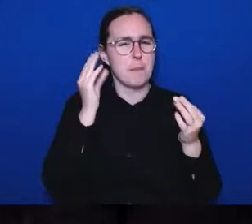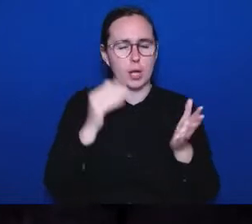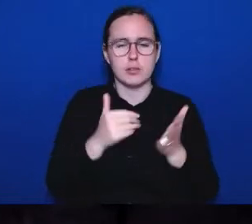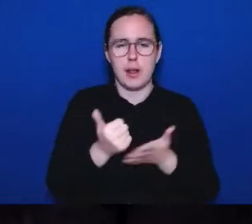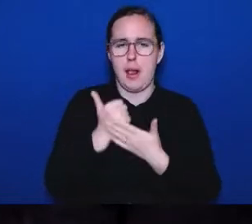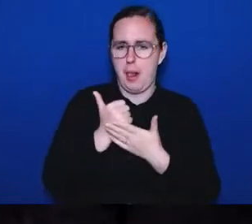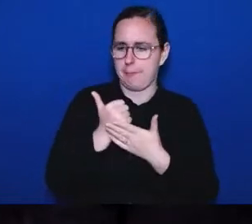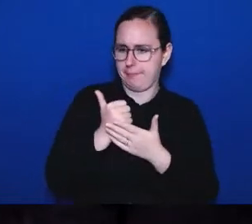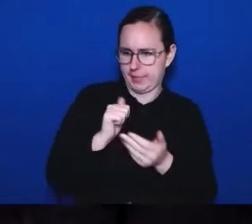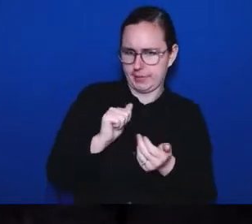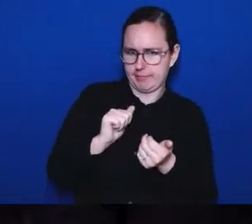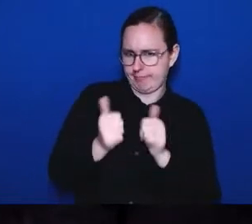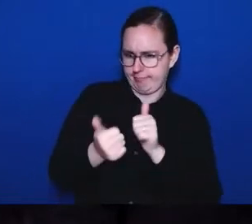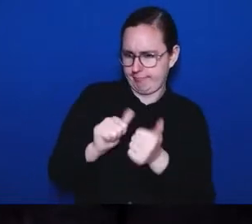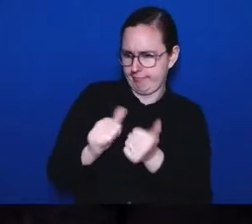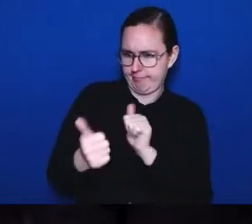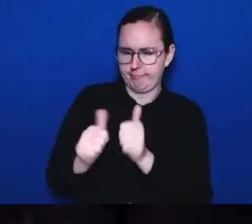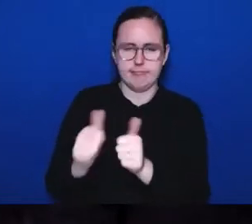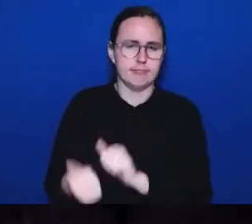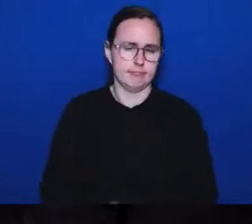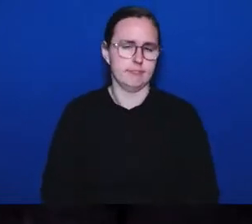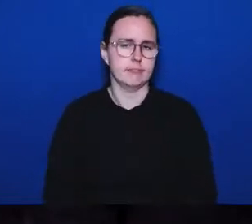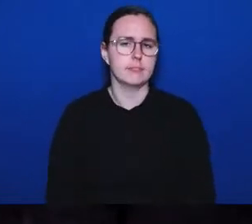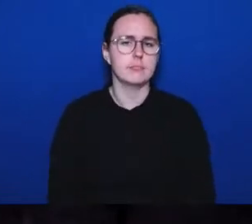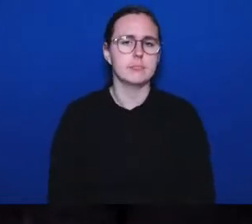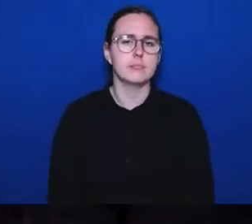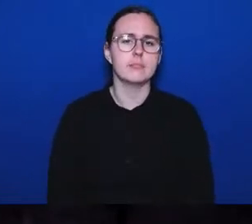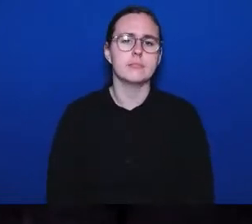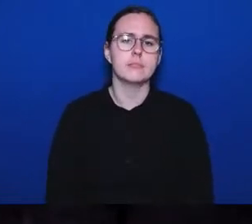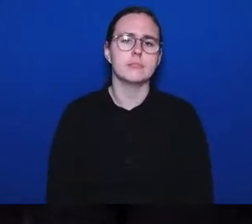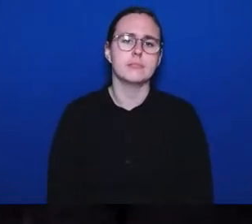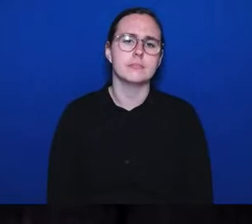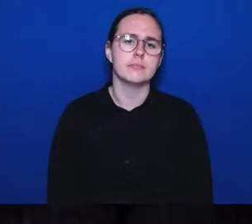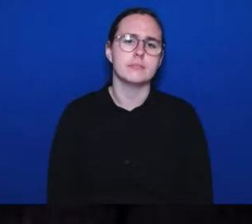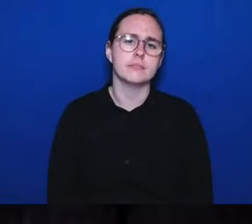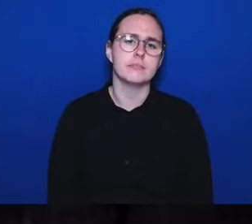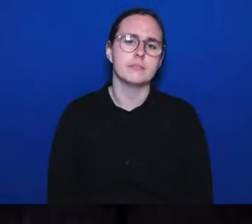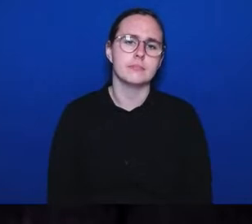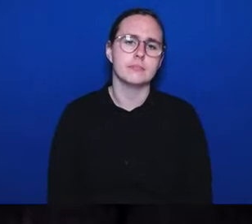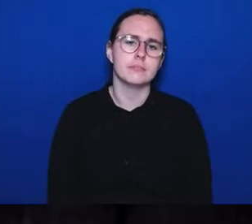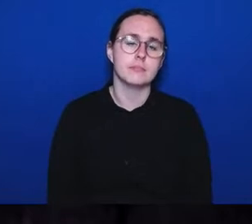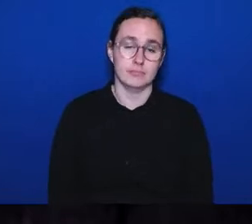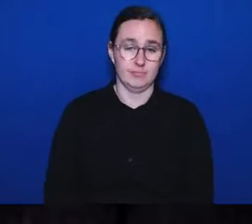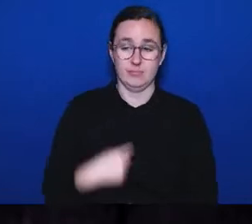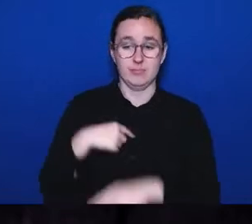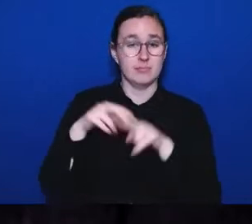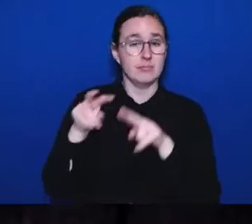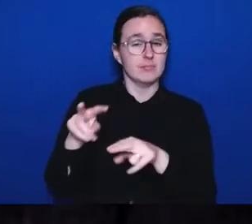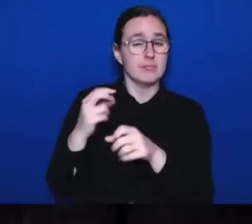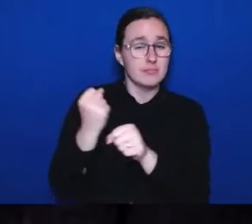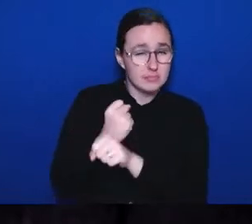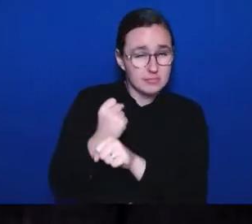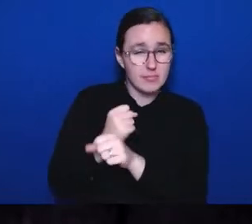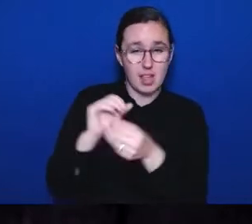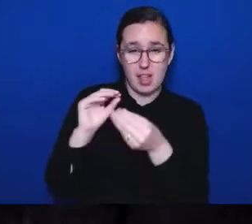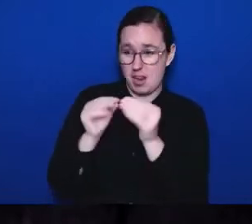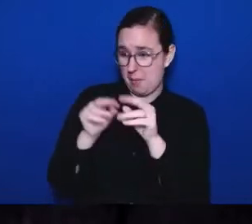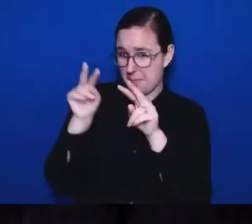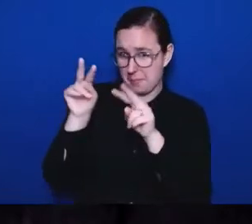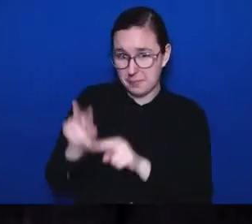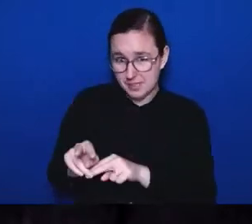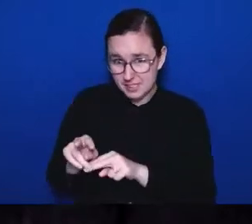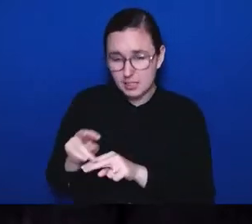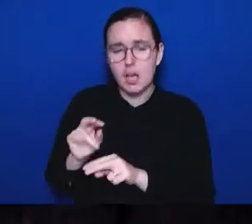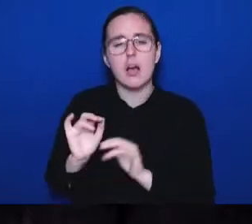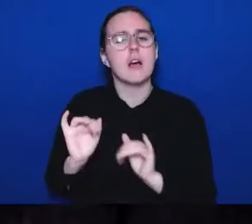tests. And that's where we look at that data. And that's when we look at chronic complex patients. We are not saying everyone does deserve